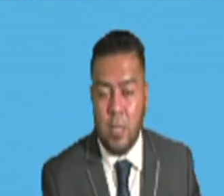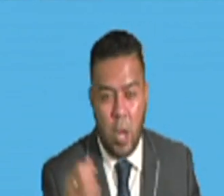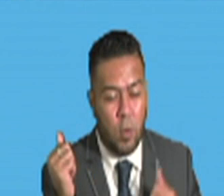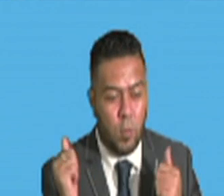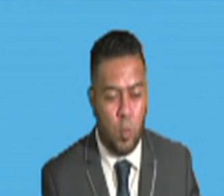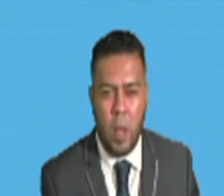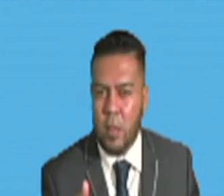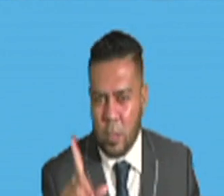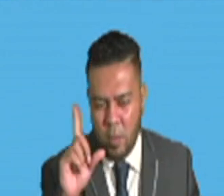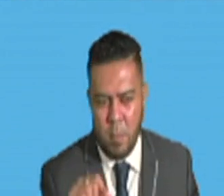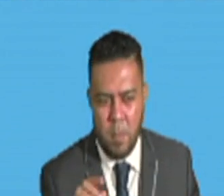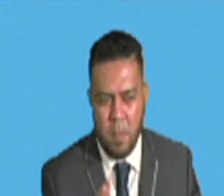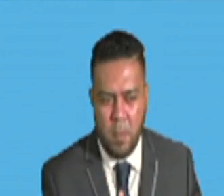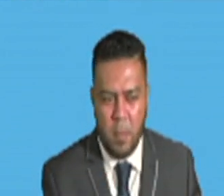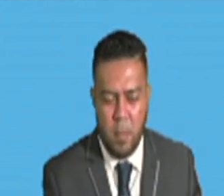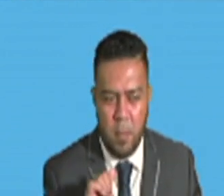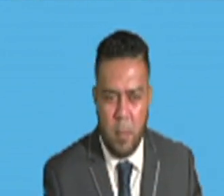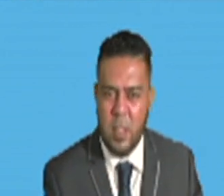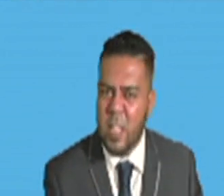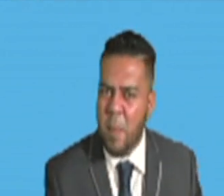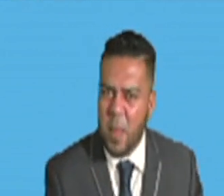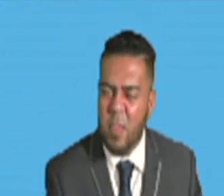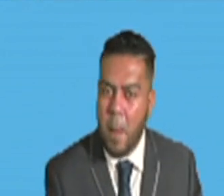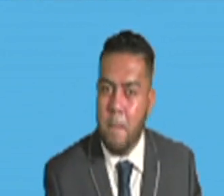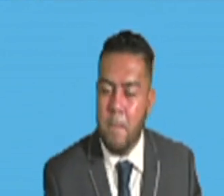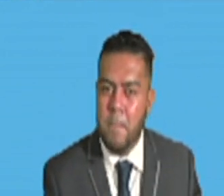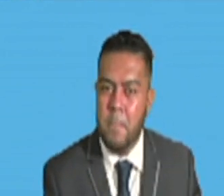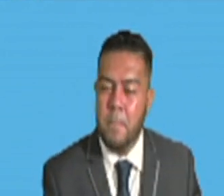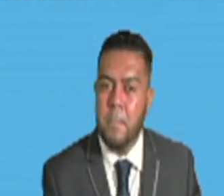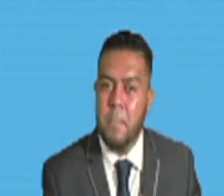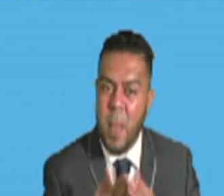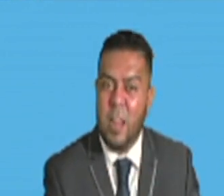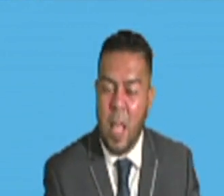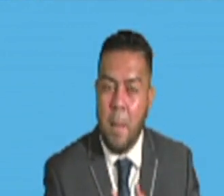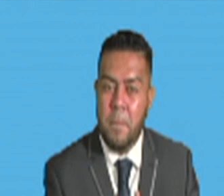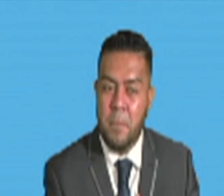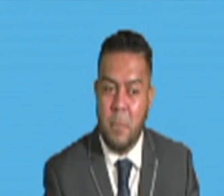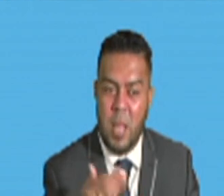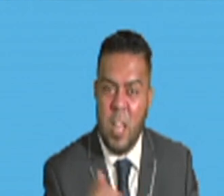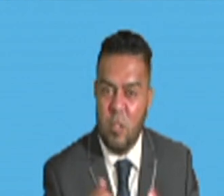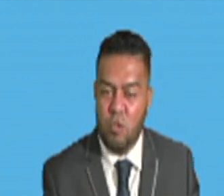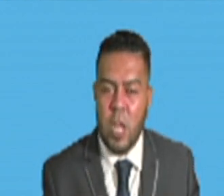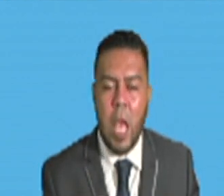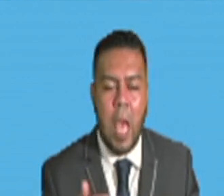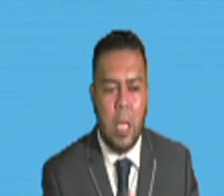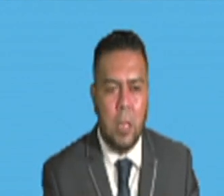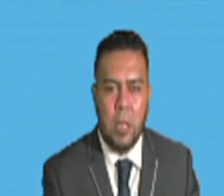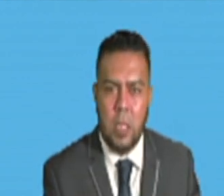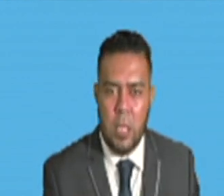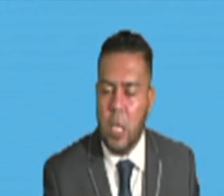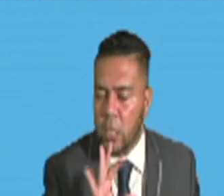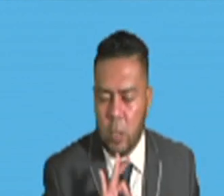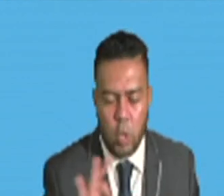does make the right position known as he did in the Maritime Industry Act, Mr. Speaker, sir. He himself was unable to speak because of that, Mr.